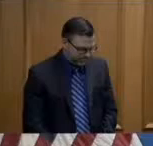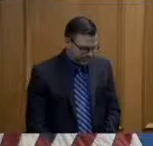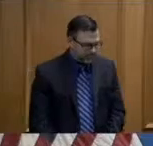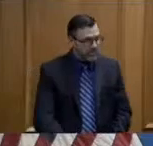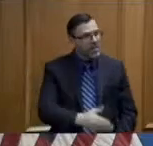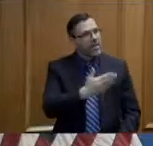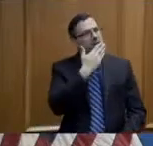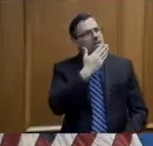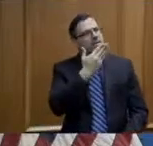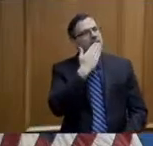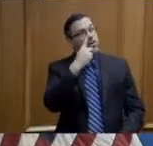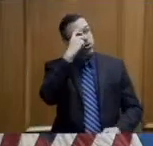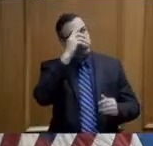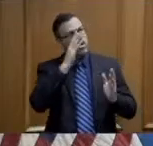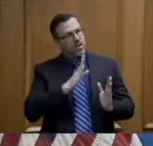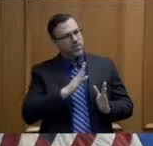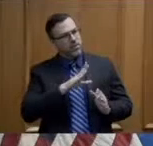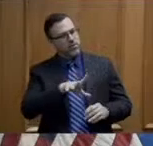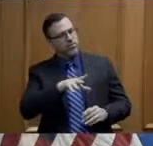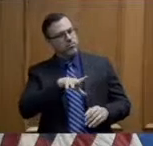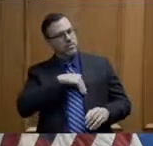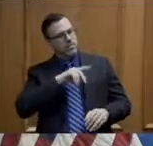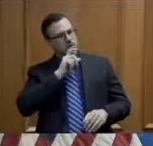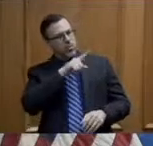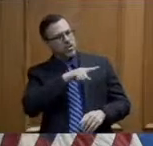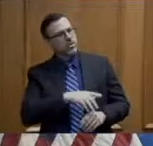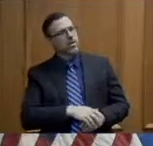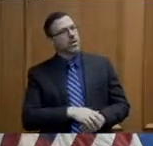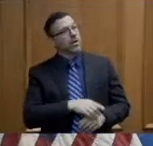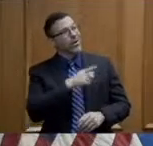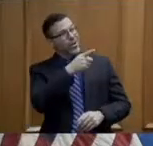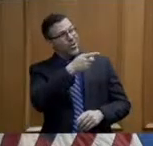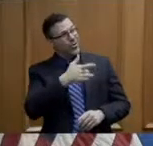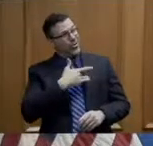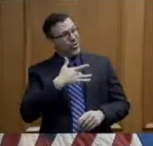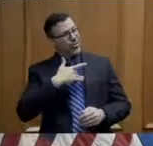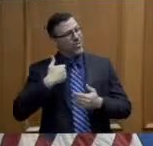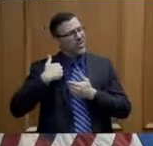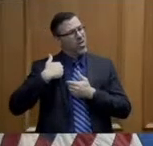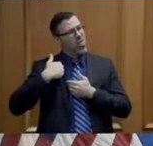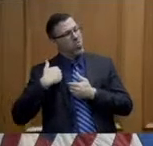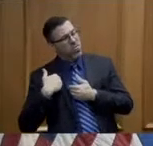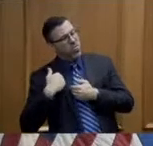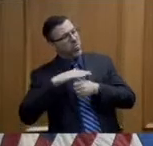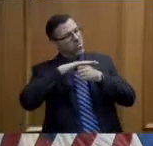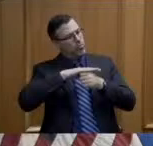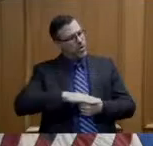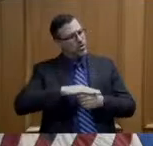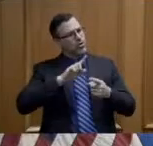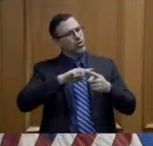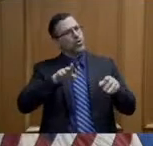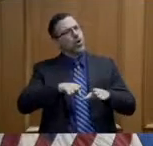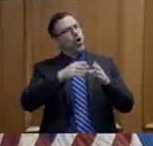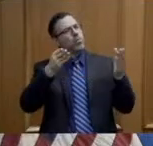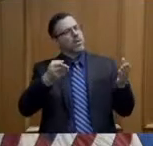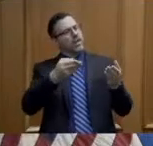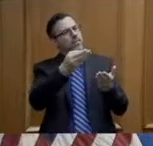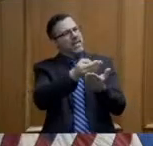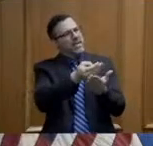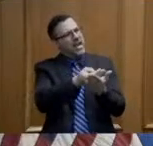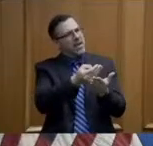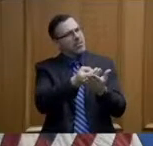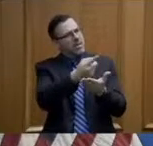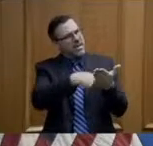Thank you, Governor, for taking my question. How much pressure do you feel to open up some of the state next week? And what has your